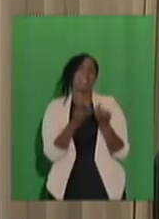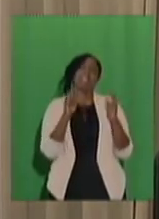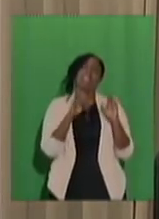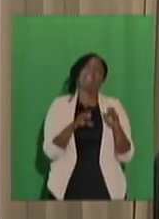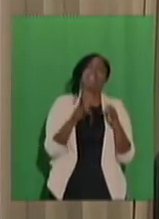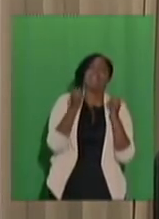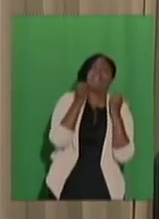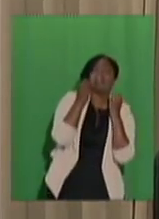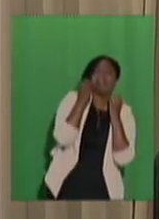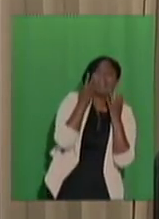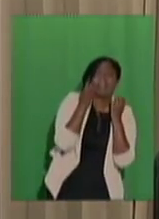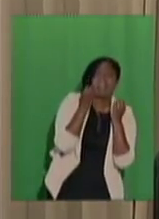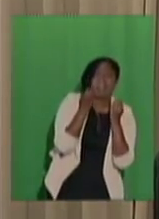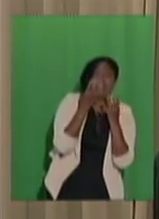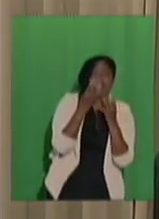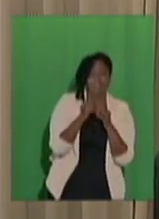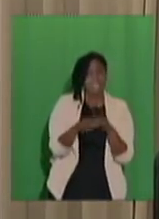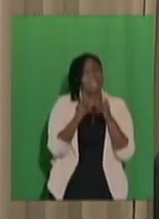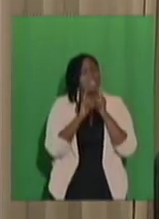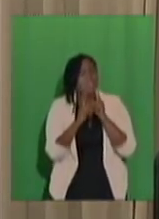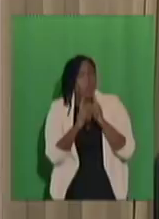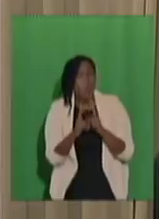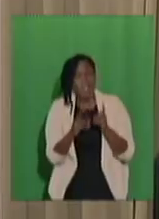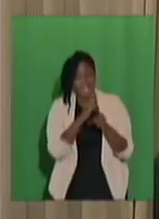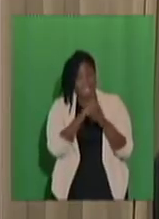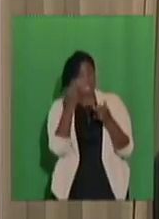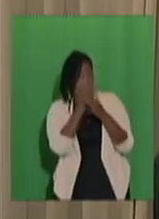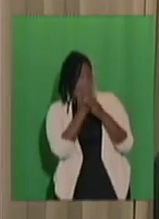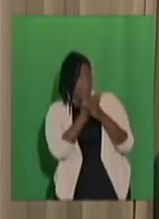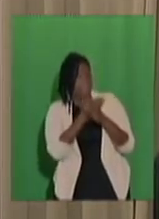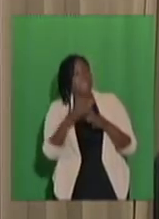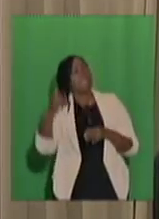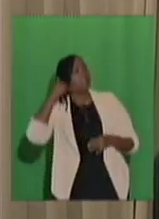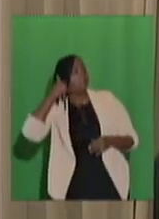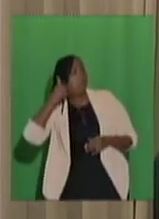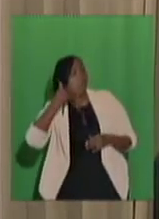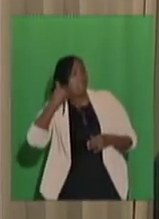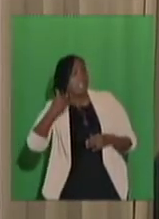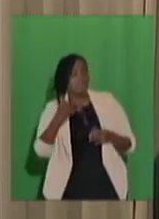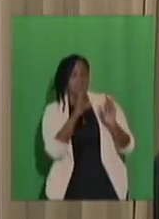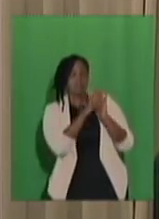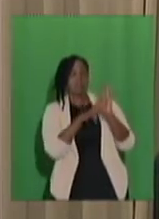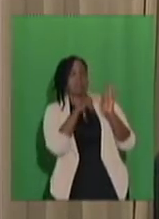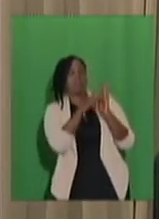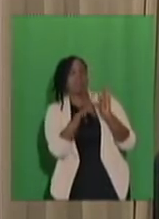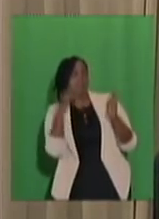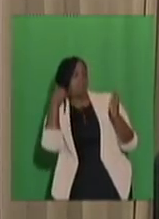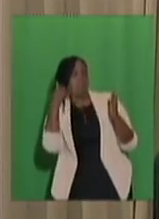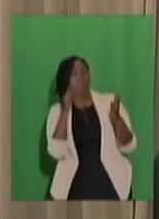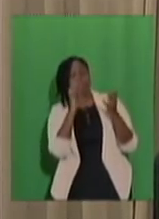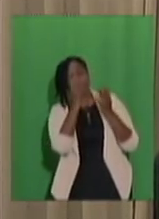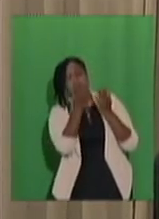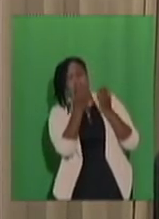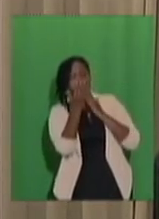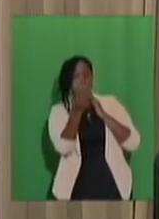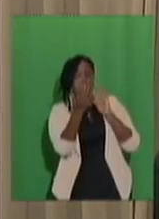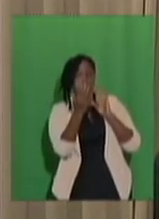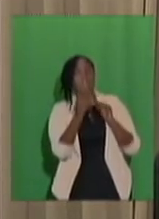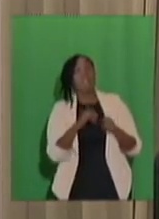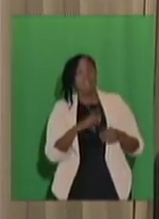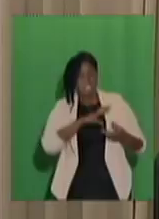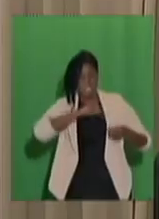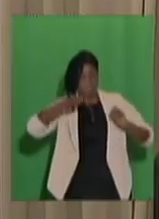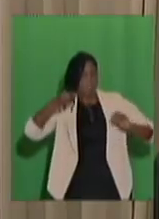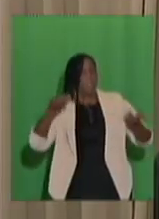that the psychologists and the psychiatrists can actually call in and do video conferencing with some of them, including the staff, which started last week